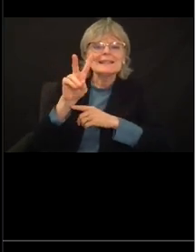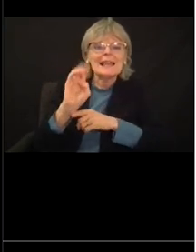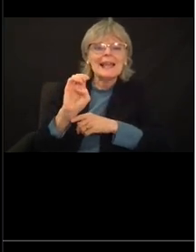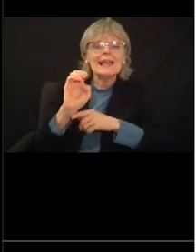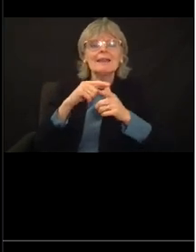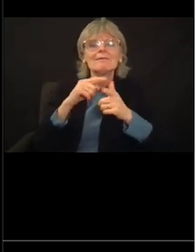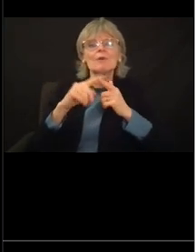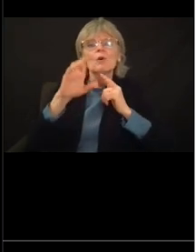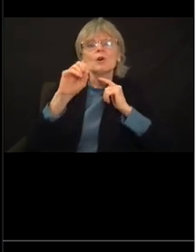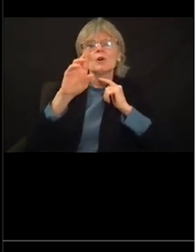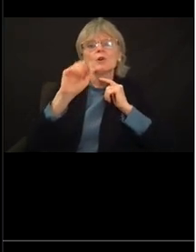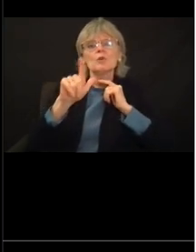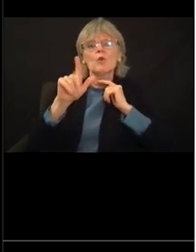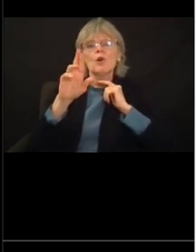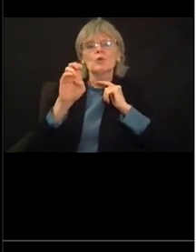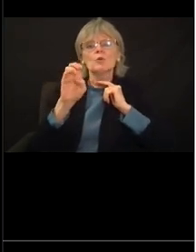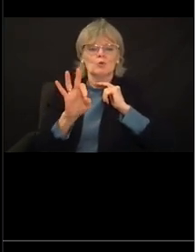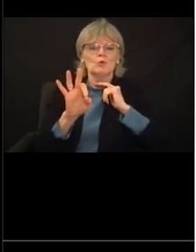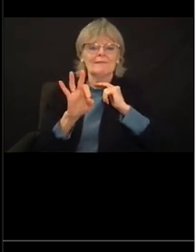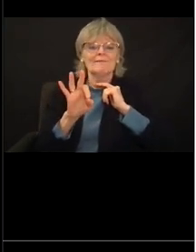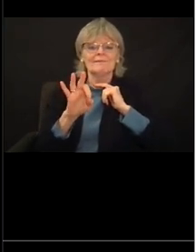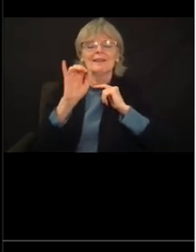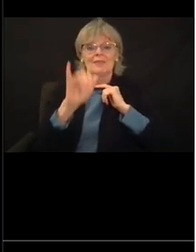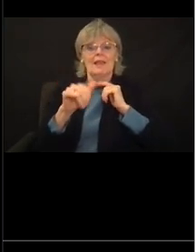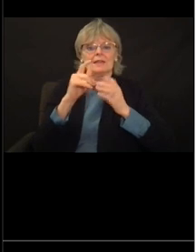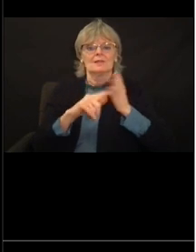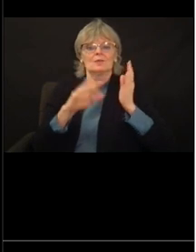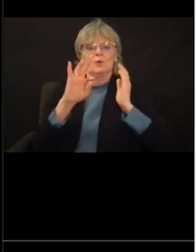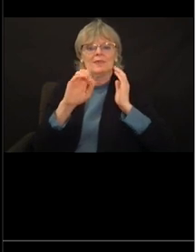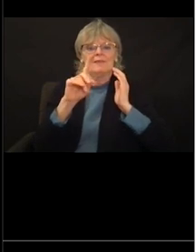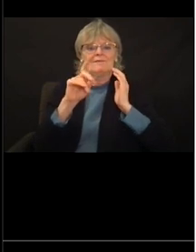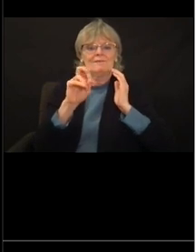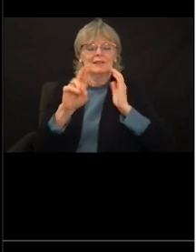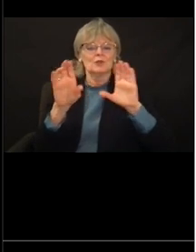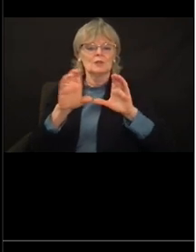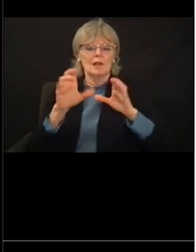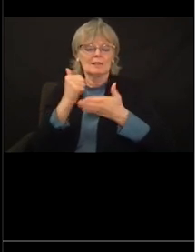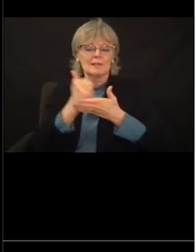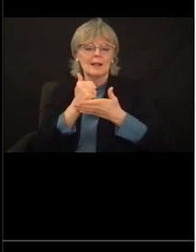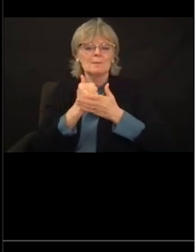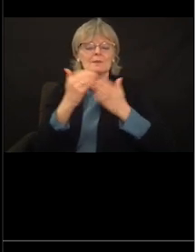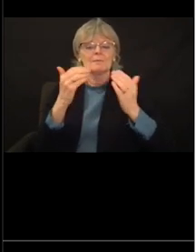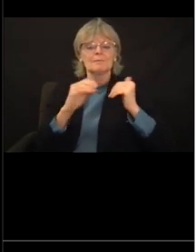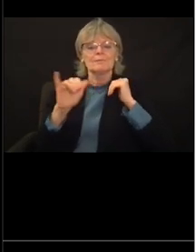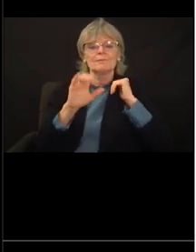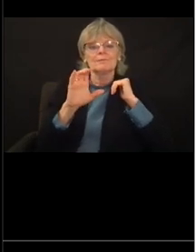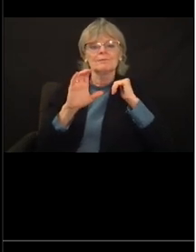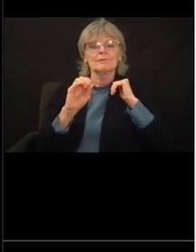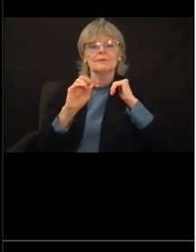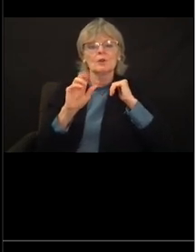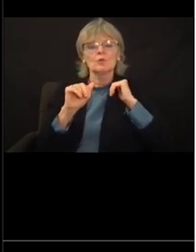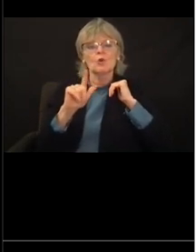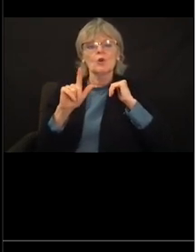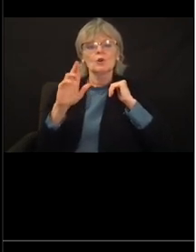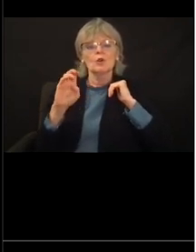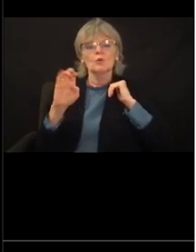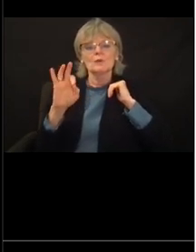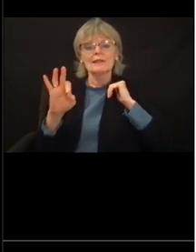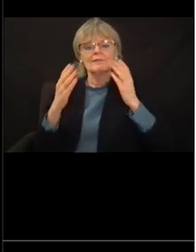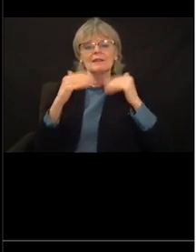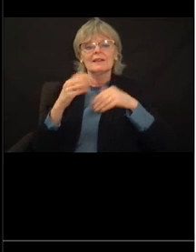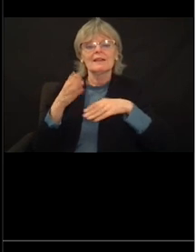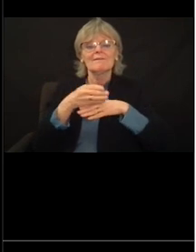for their food. So that's what the fish feeder does. And then we have the coral reef, the fish